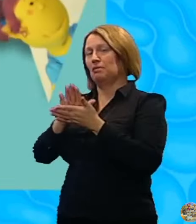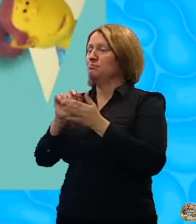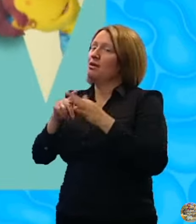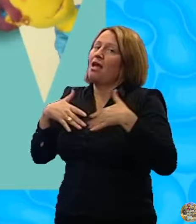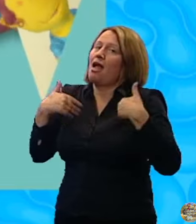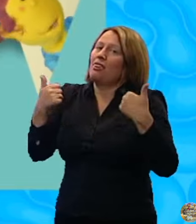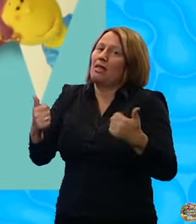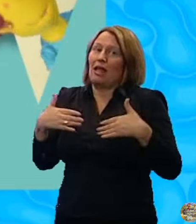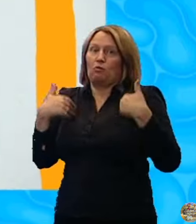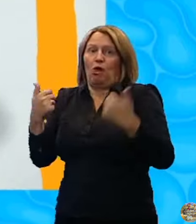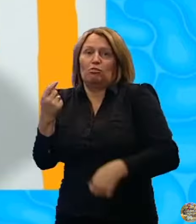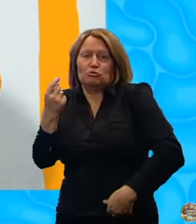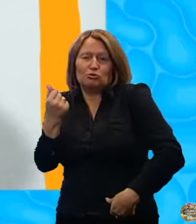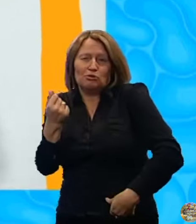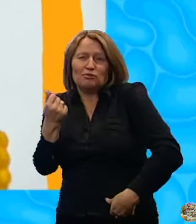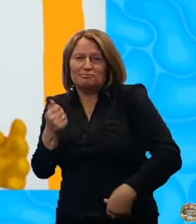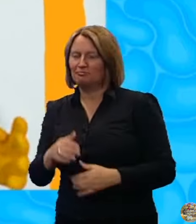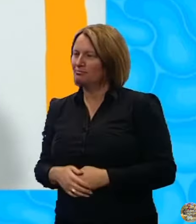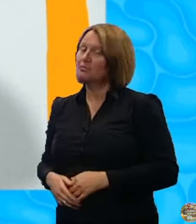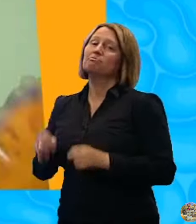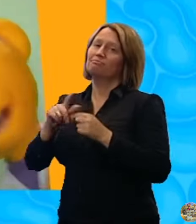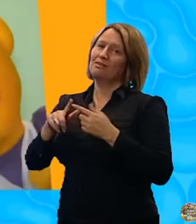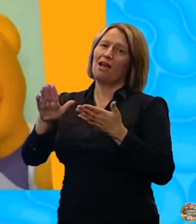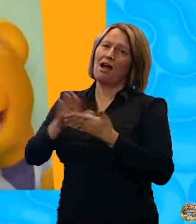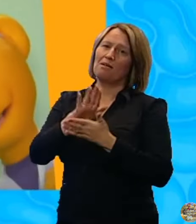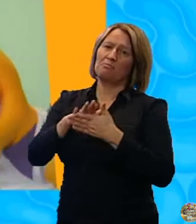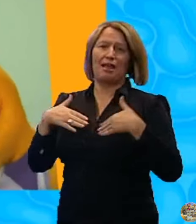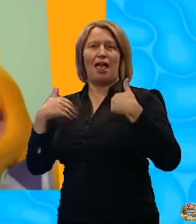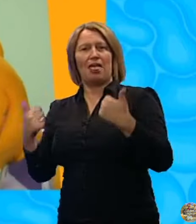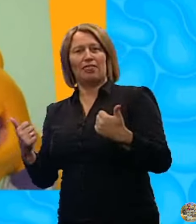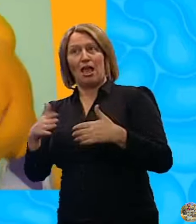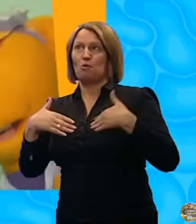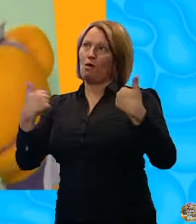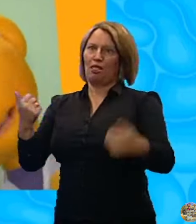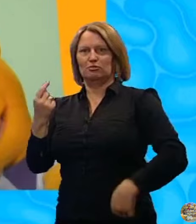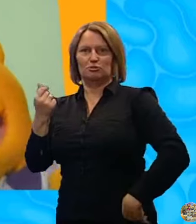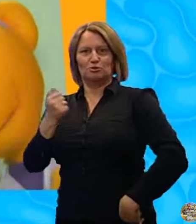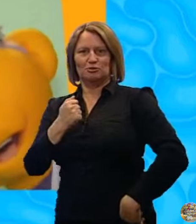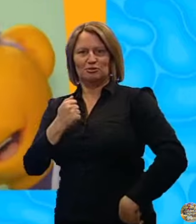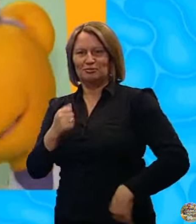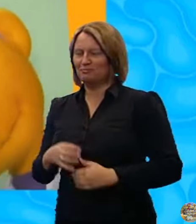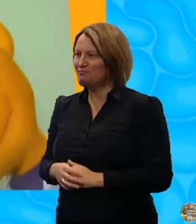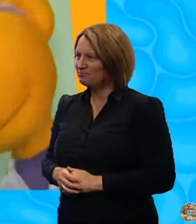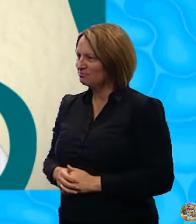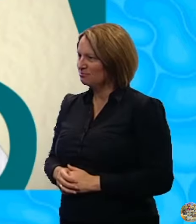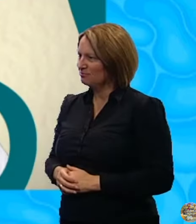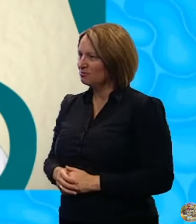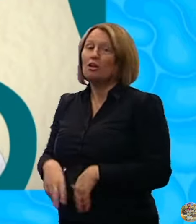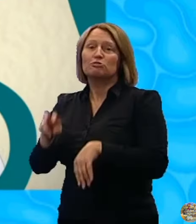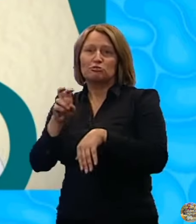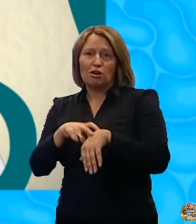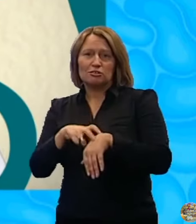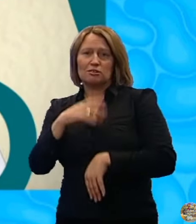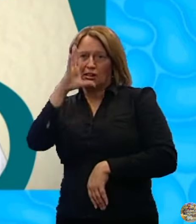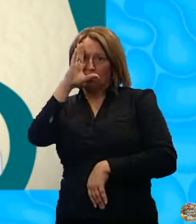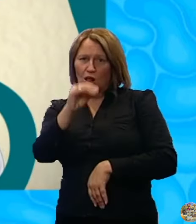happy, be healthy, and get well soon. Be happy, be healthy, and get well soon. The doctor